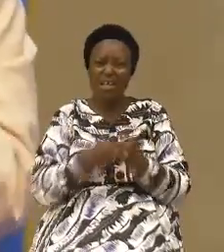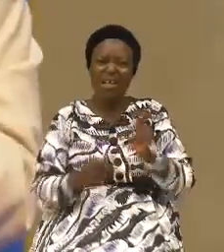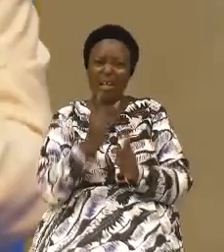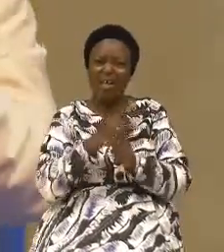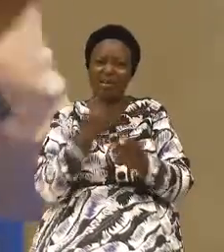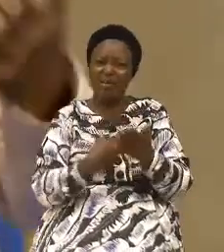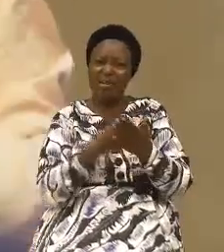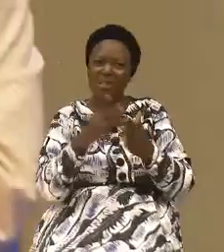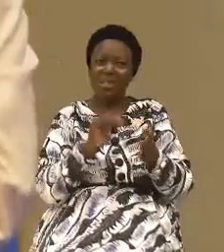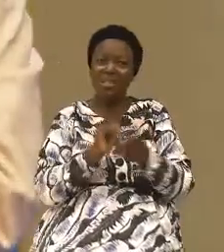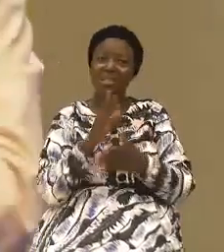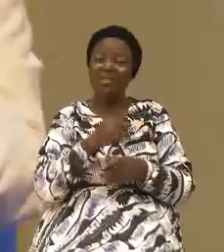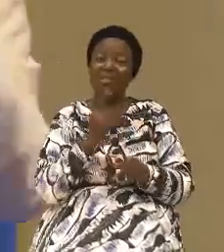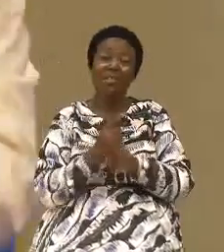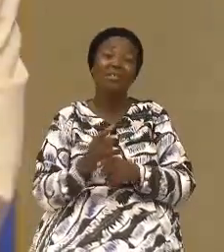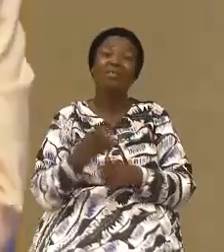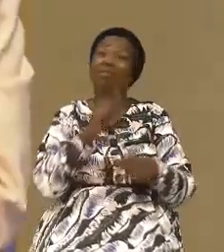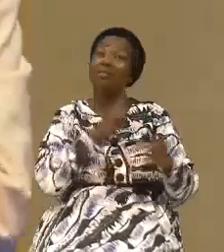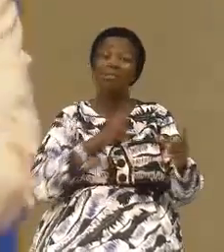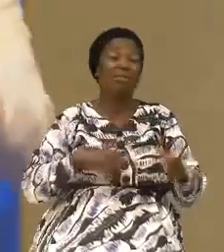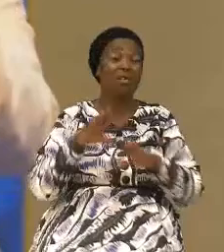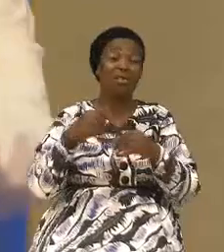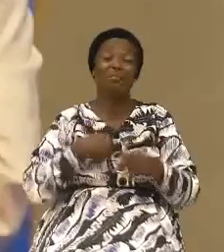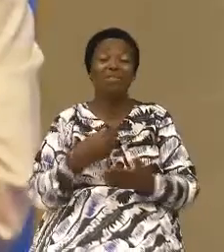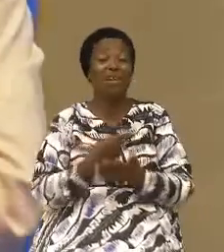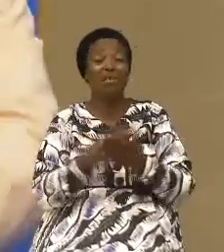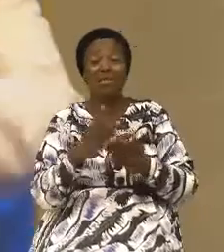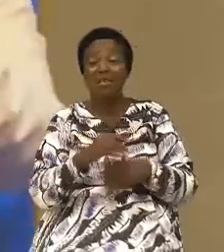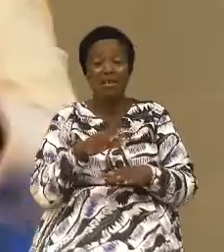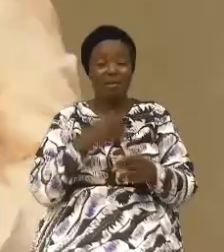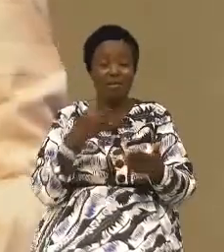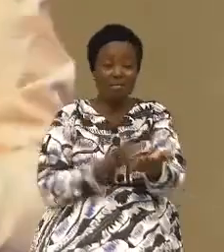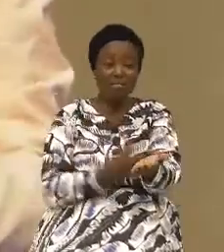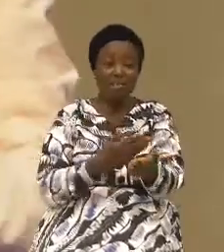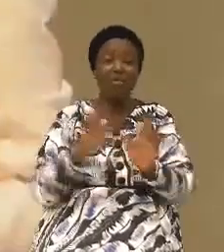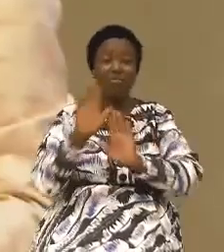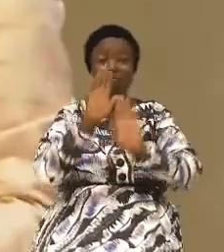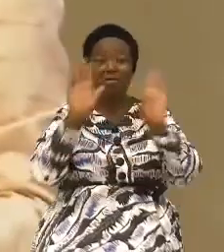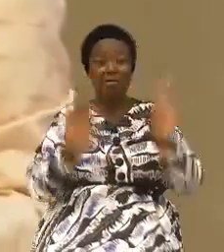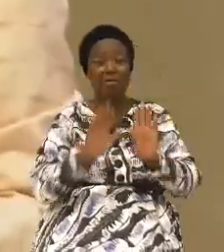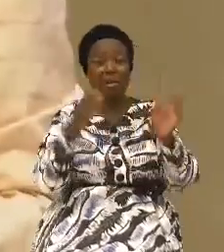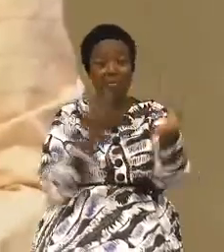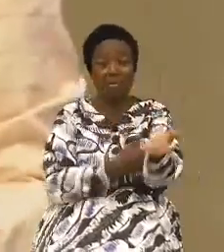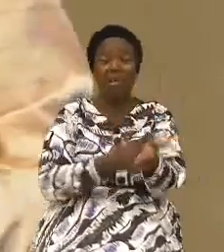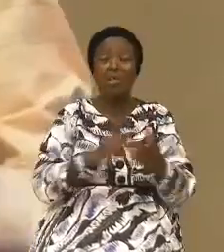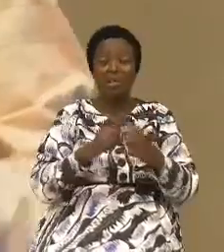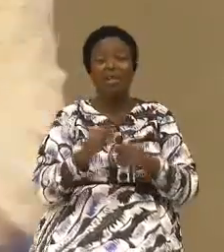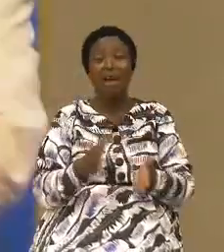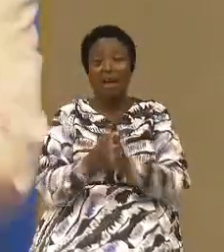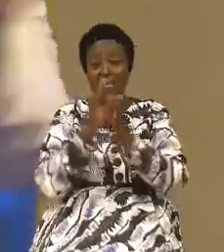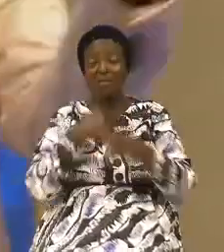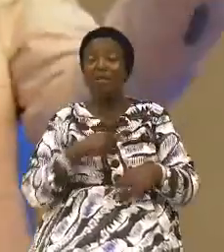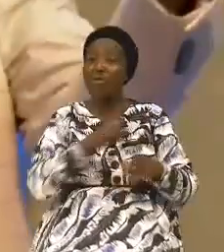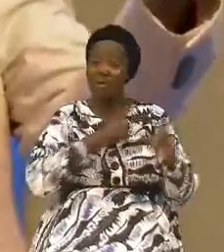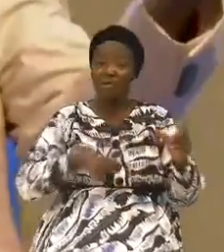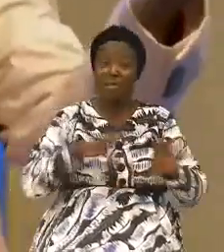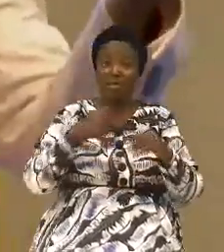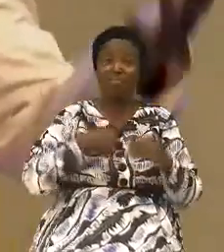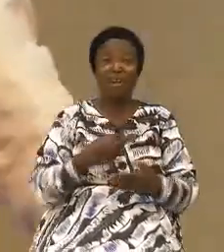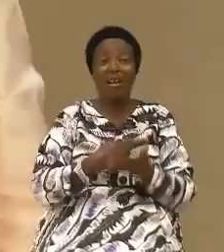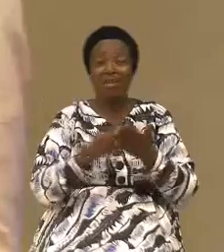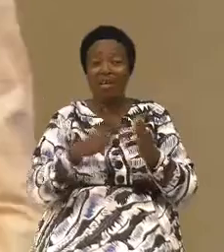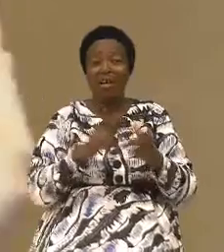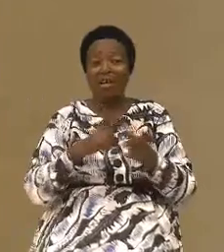for. Give me righteousness on a Sunday morning in 2 minutes, and they are gone. And when the sun is rising up, all that